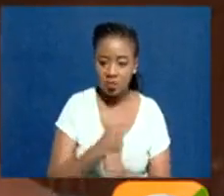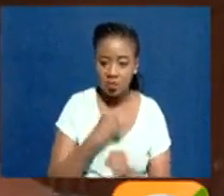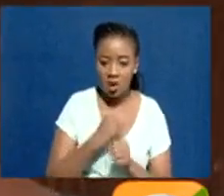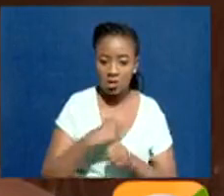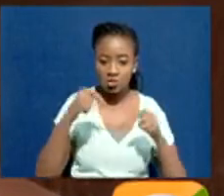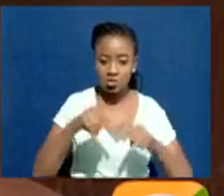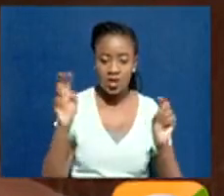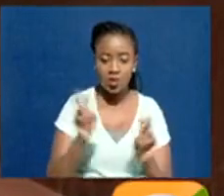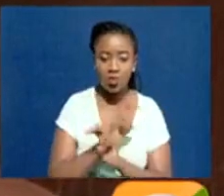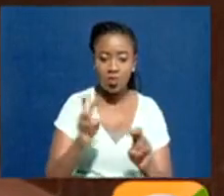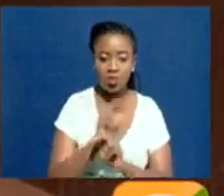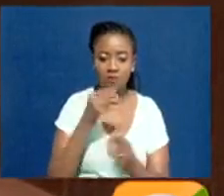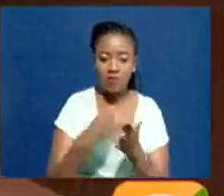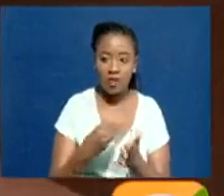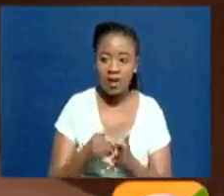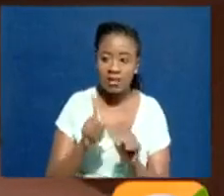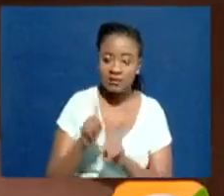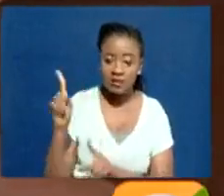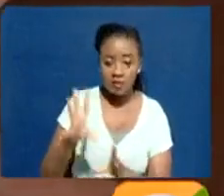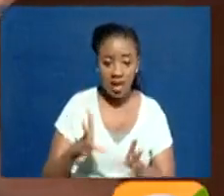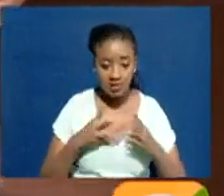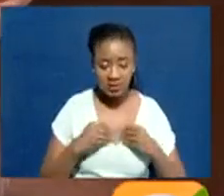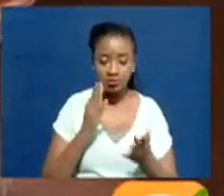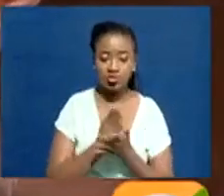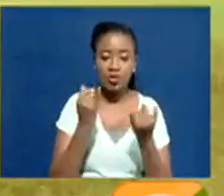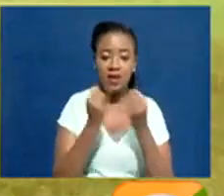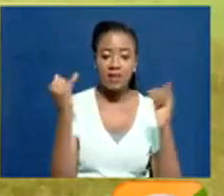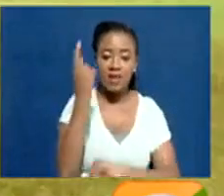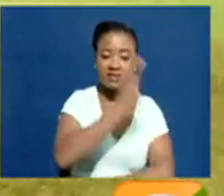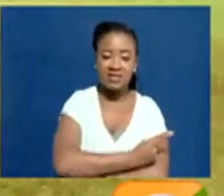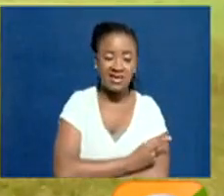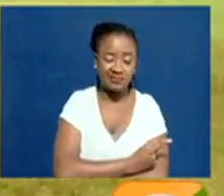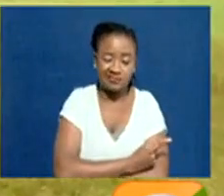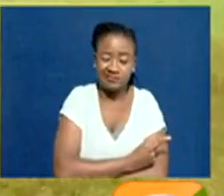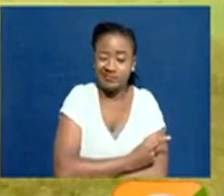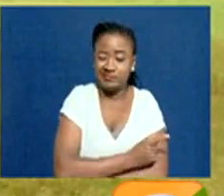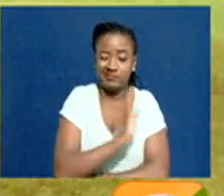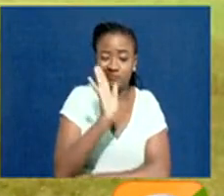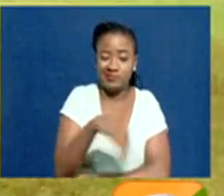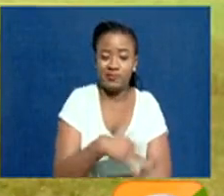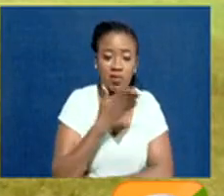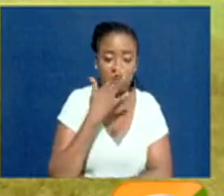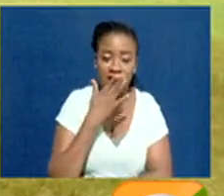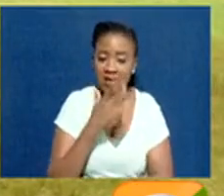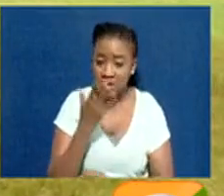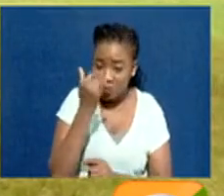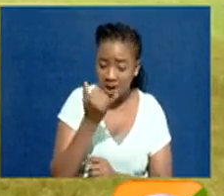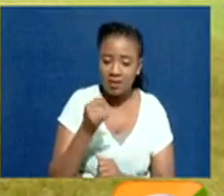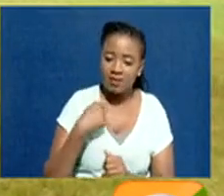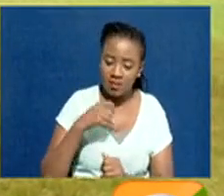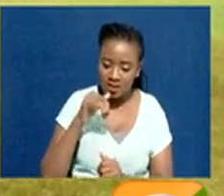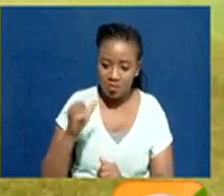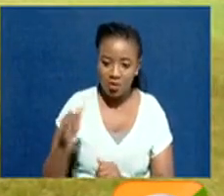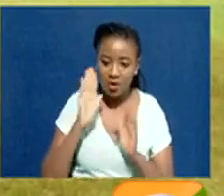families. The mother of five admits that Madaraka Day celebrations have lost meaning, and the pressure of meeting her end of the deal